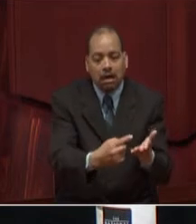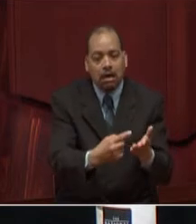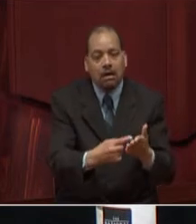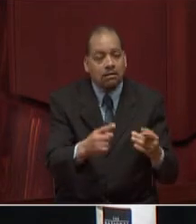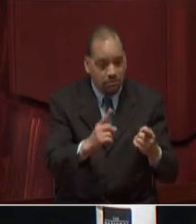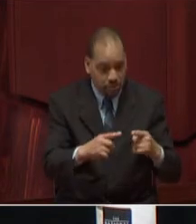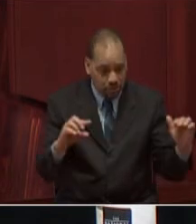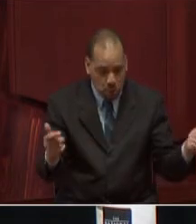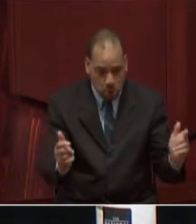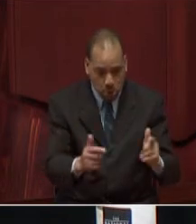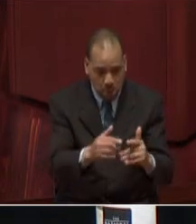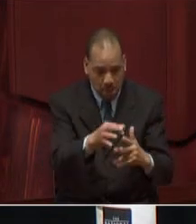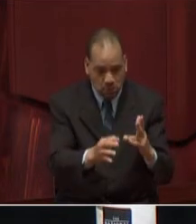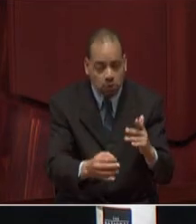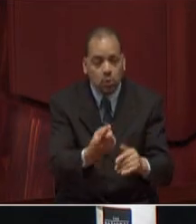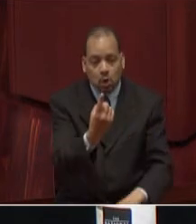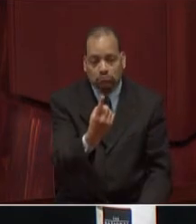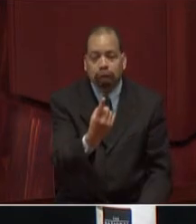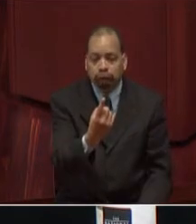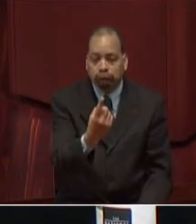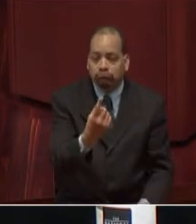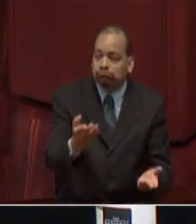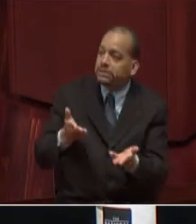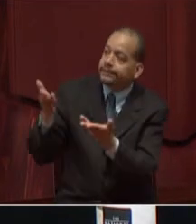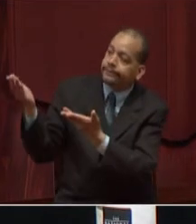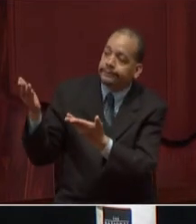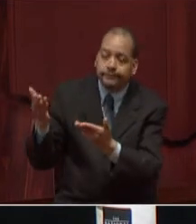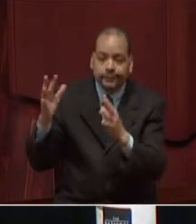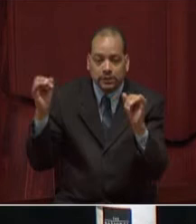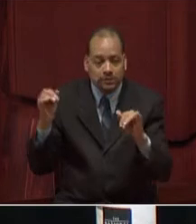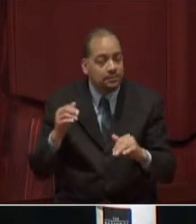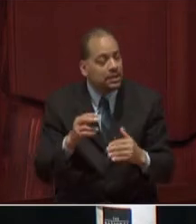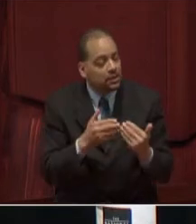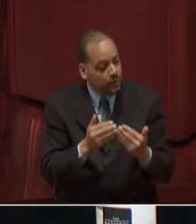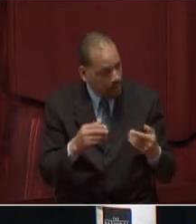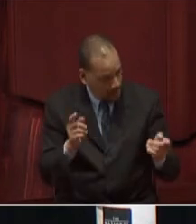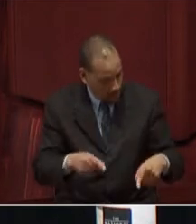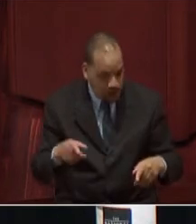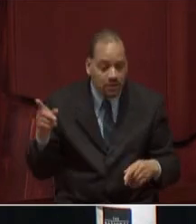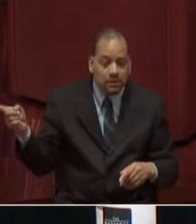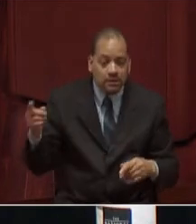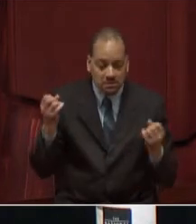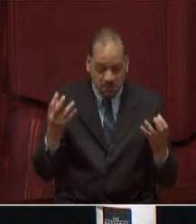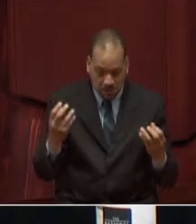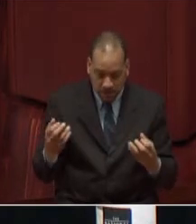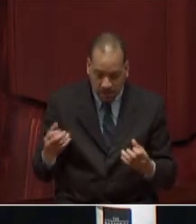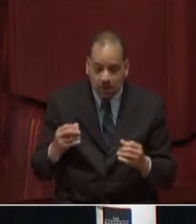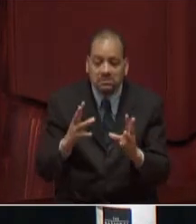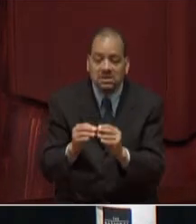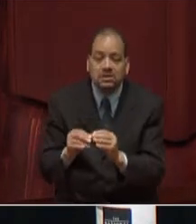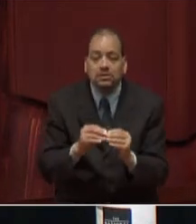also, I think Nixon felt that Ike spent too many times in meetings and so on. Also, the difference was, of course, Eisenhower leaned heavily on Dulles,